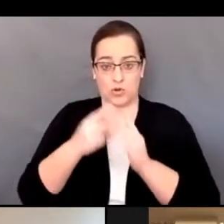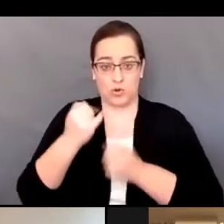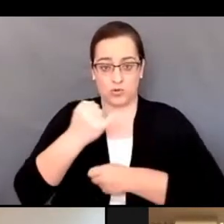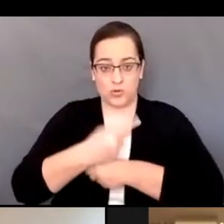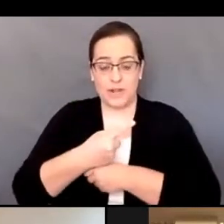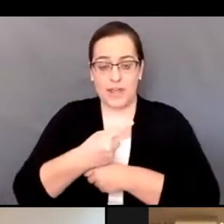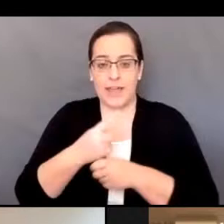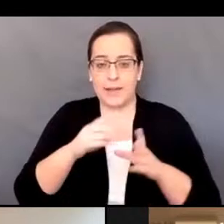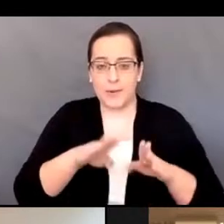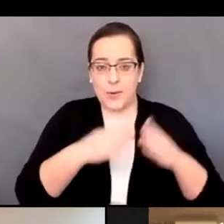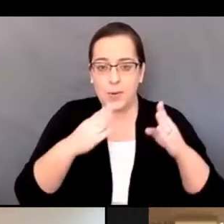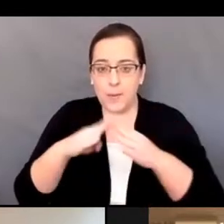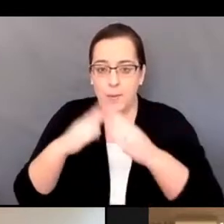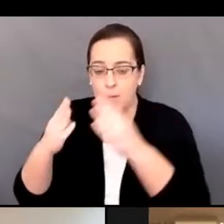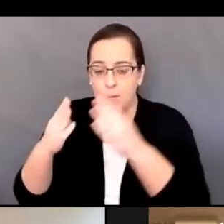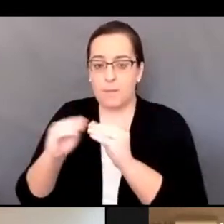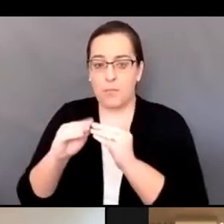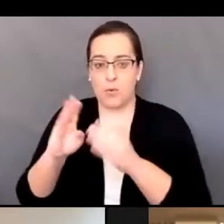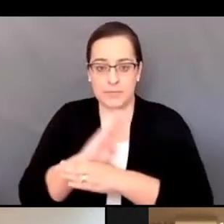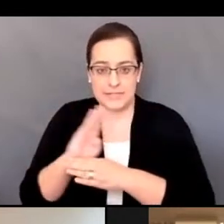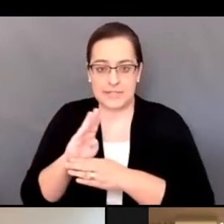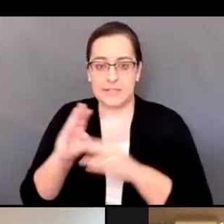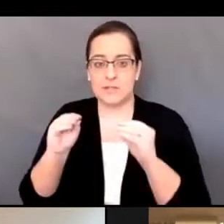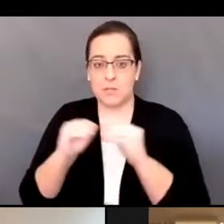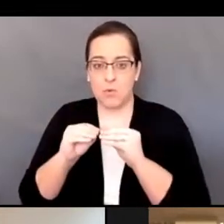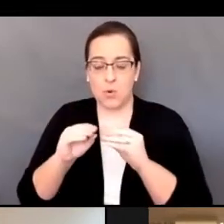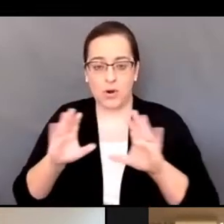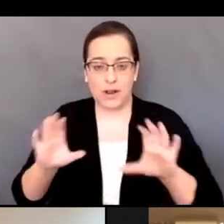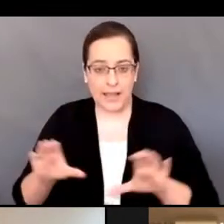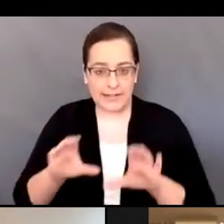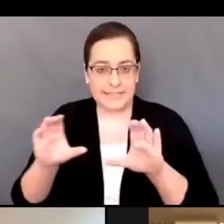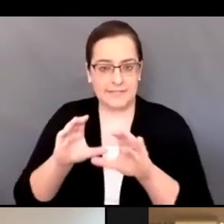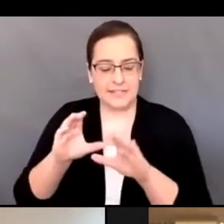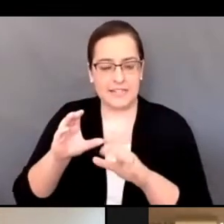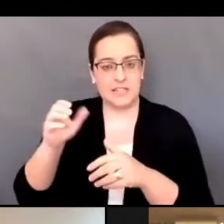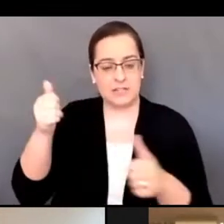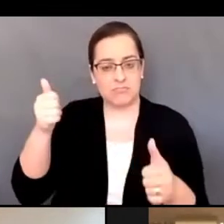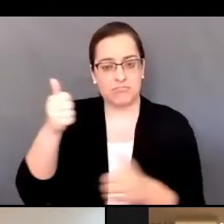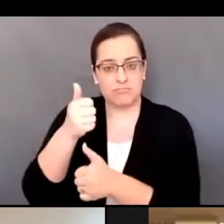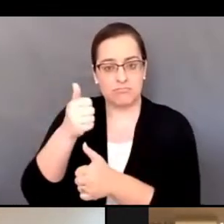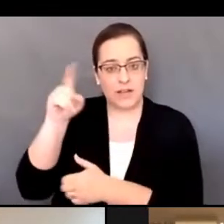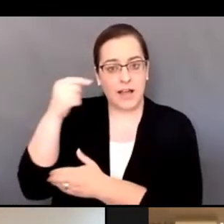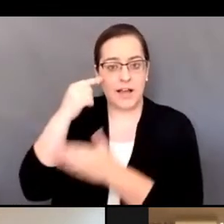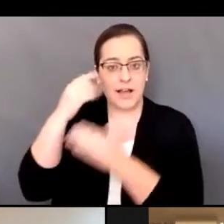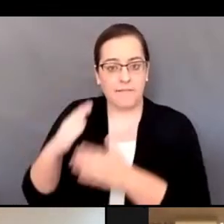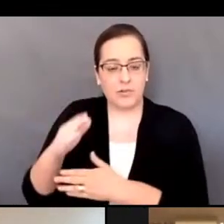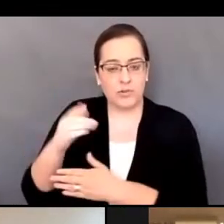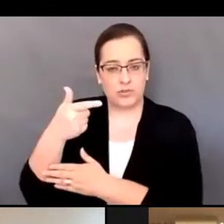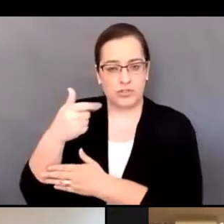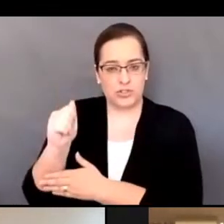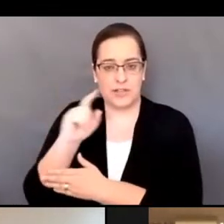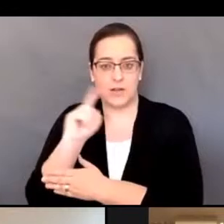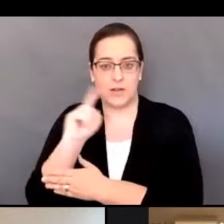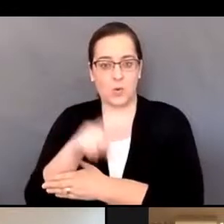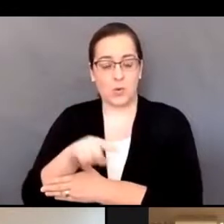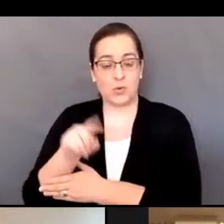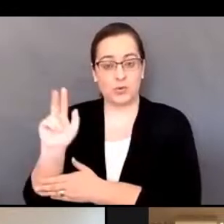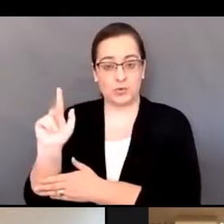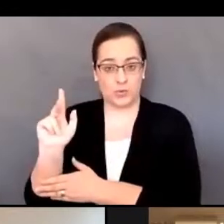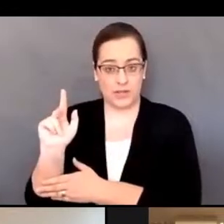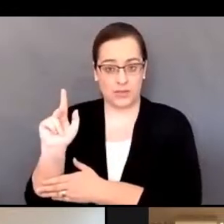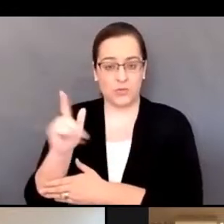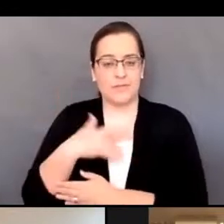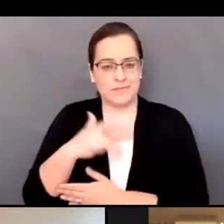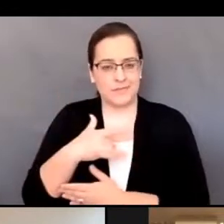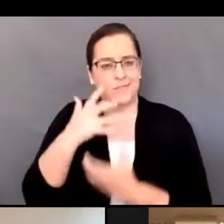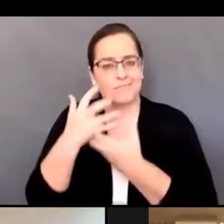reopening businesses and activities under Governor Abbott's Executive GA Order 23, I am confident that